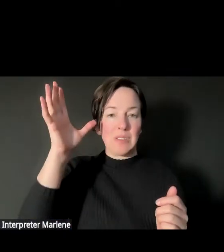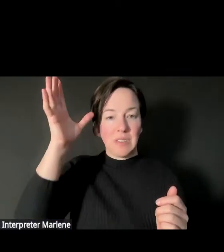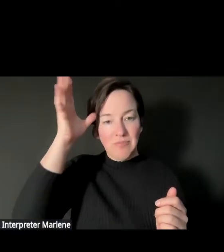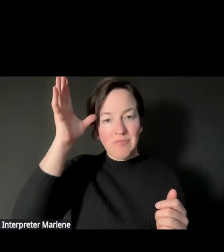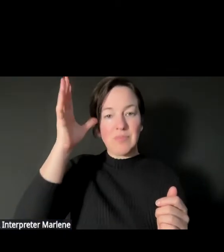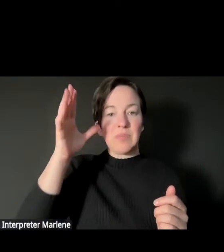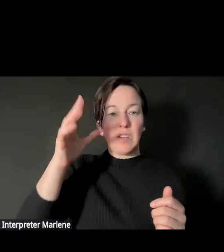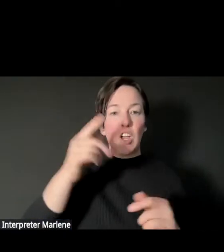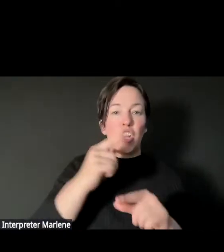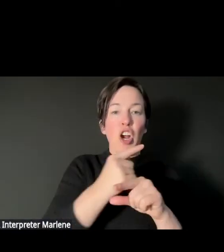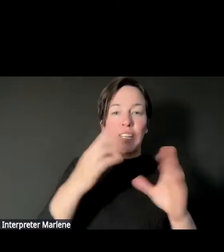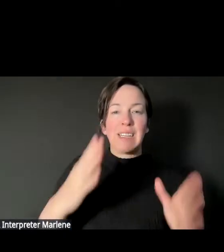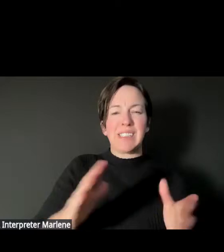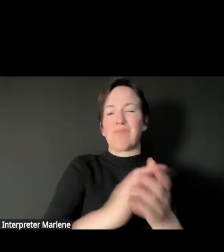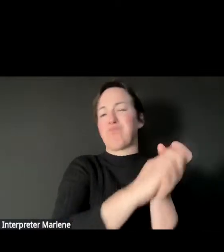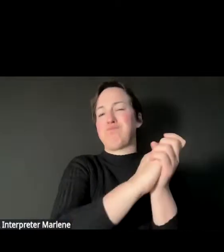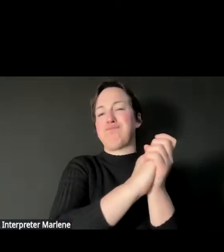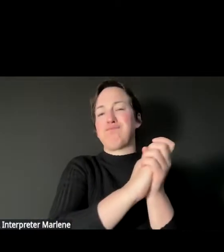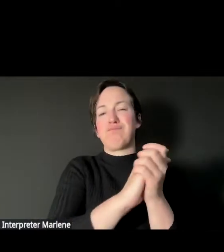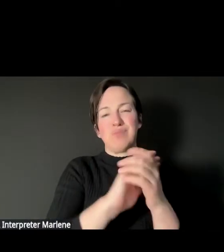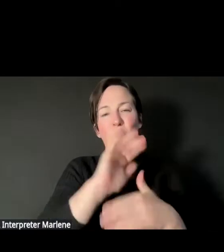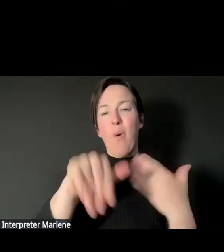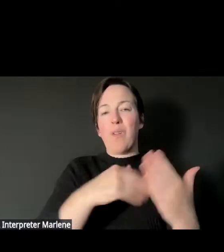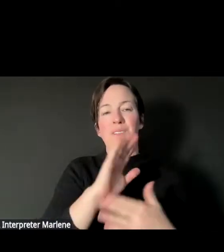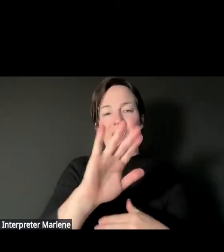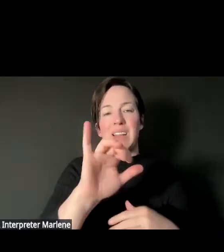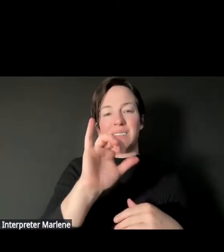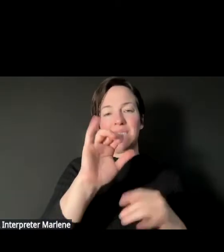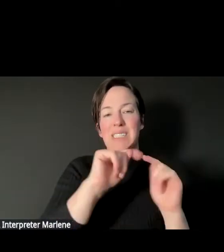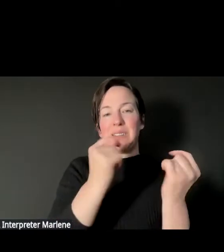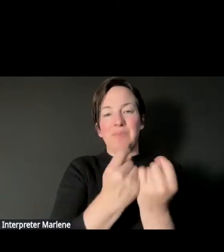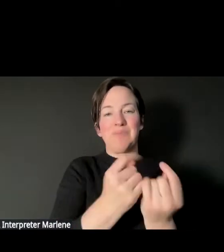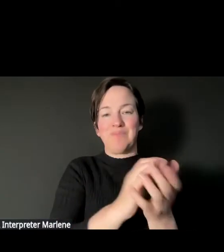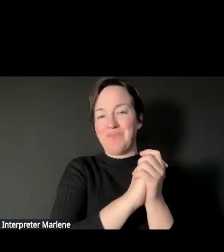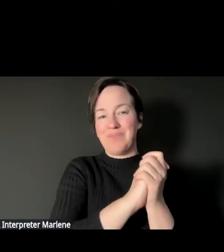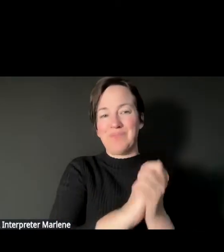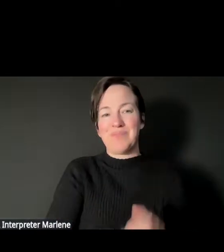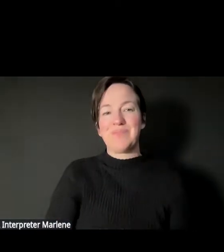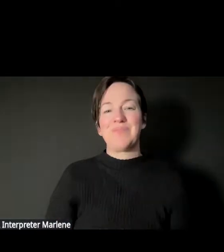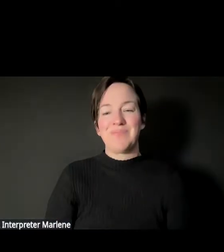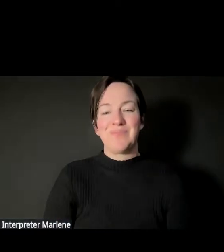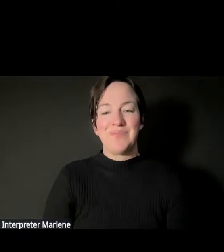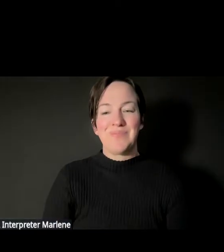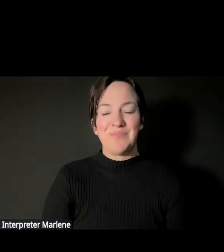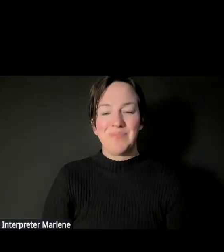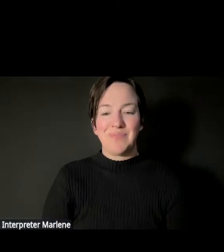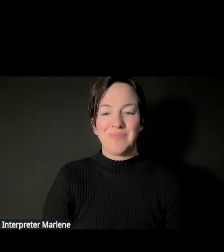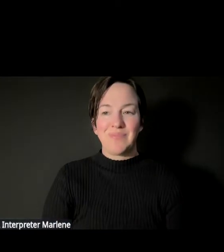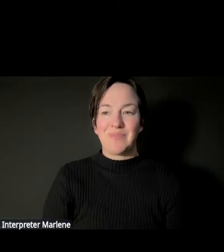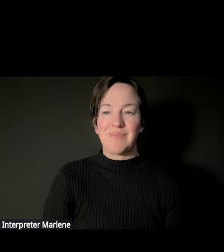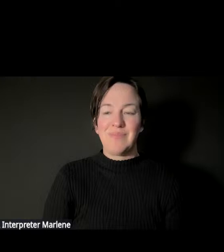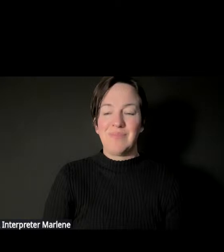big congratulations to their team. Huge Oh, yeah. congratulations. Fun. Thank you. That's great.